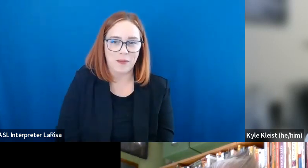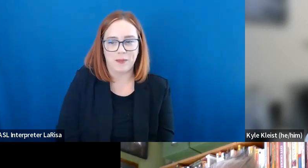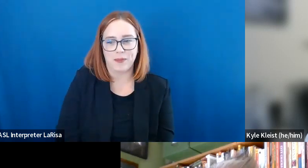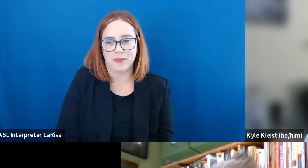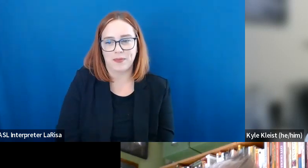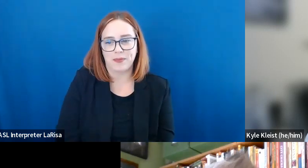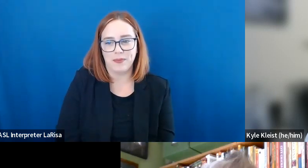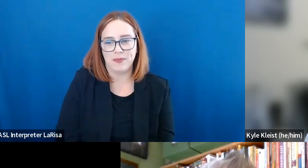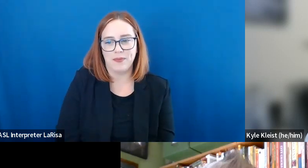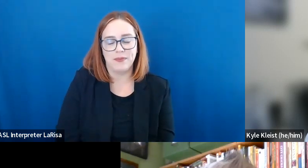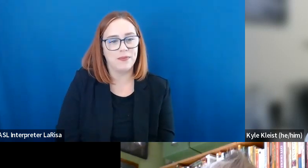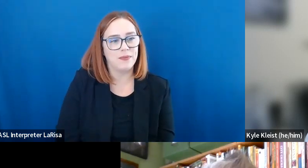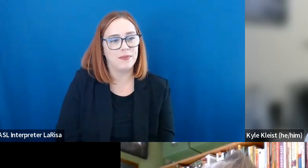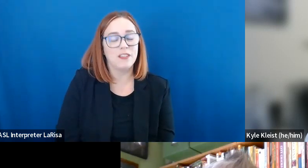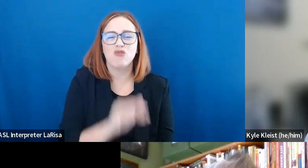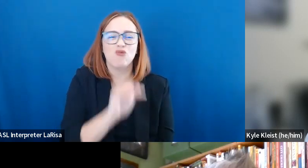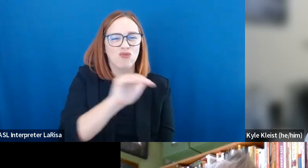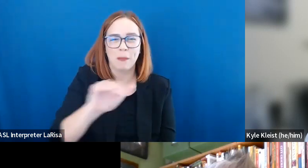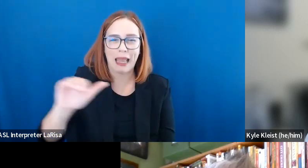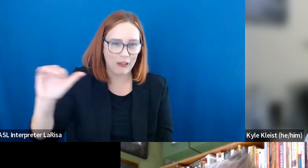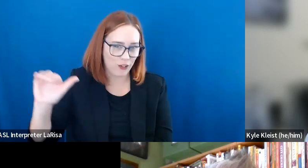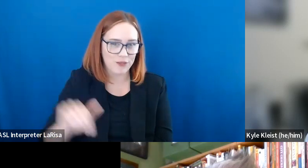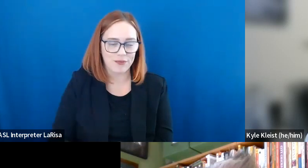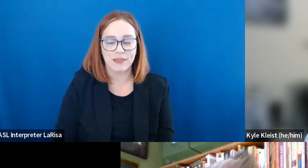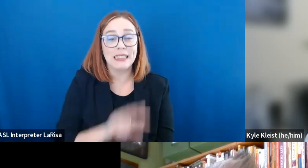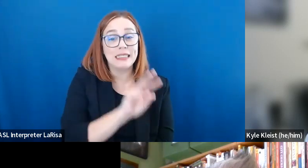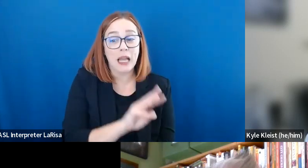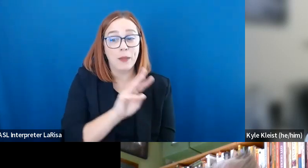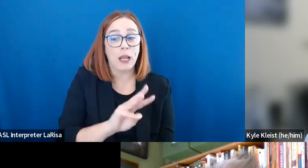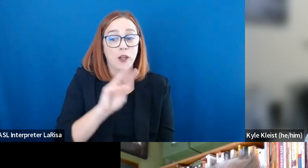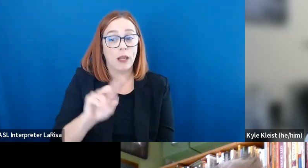as you are all here. But as a reminder,